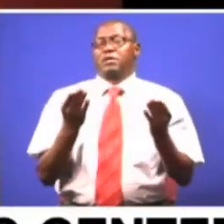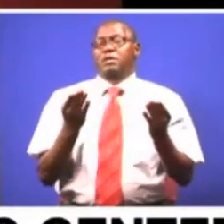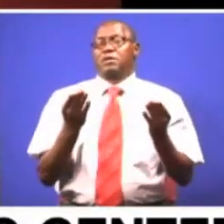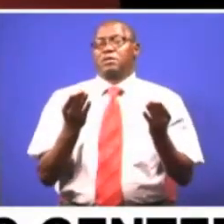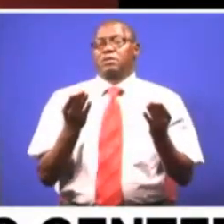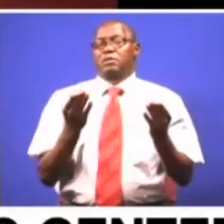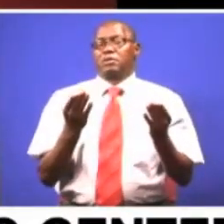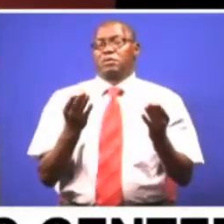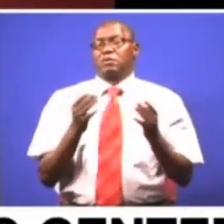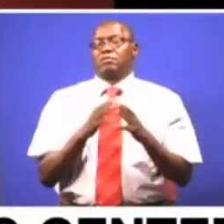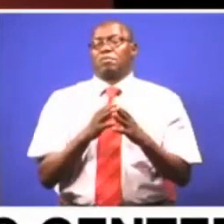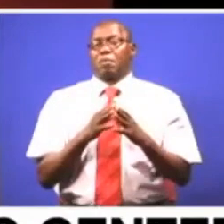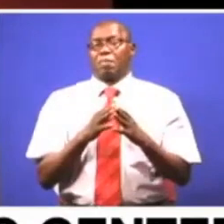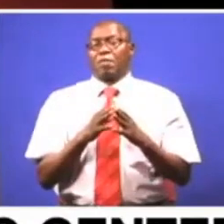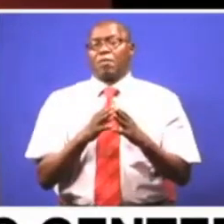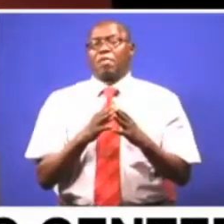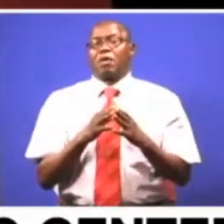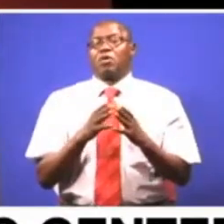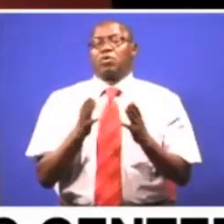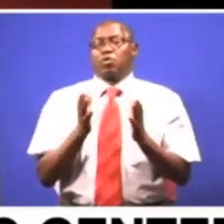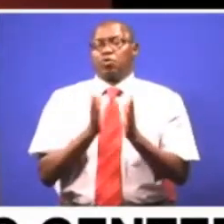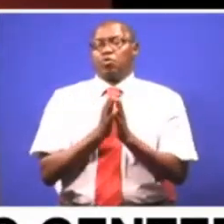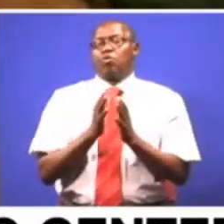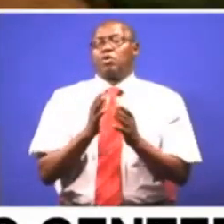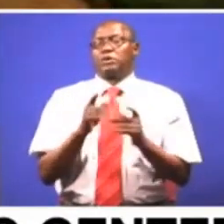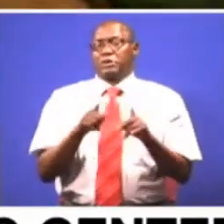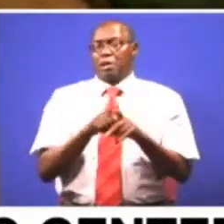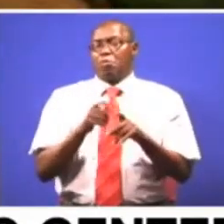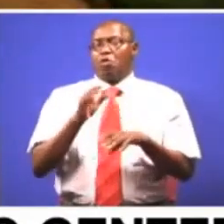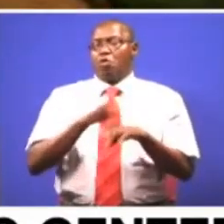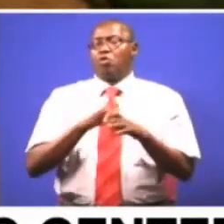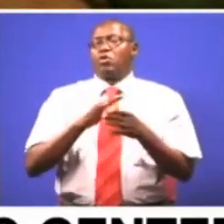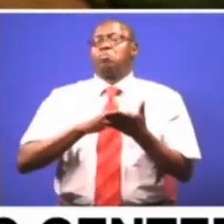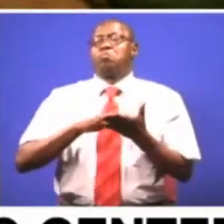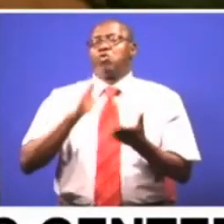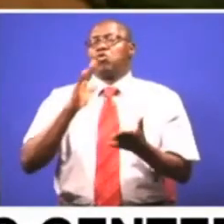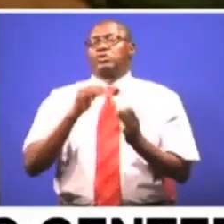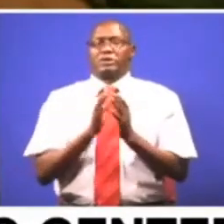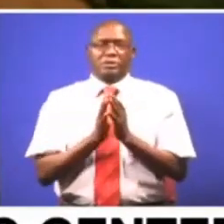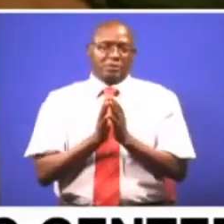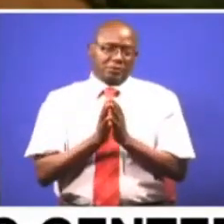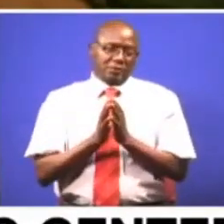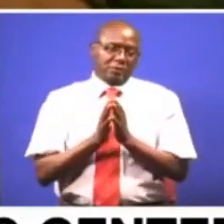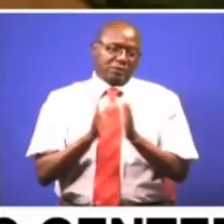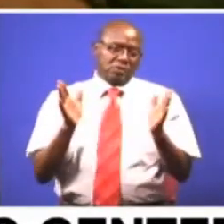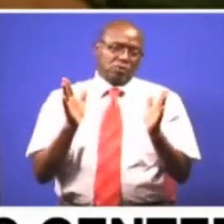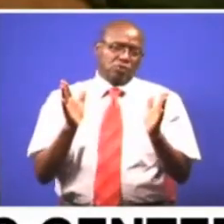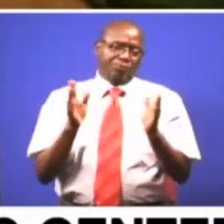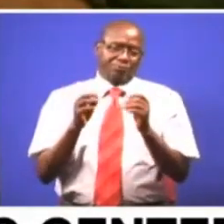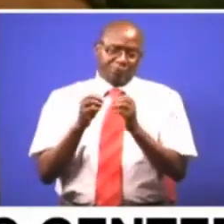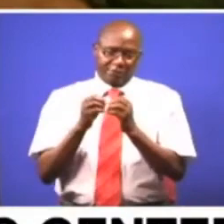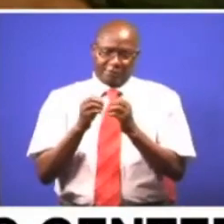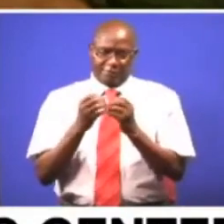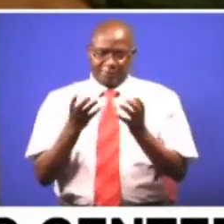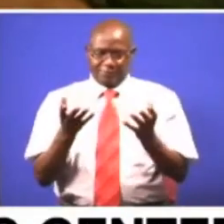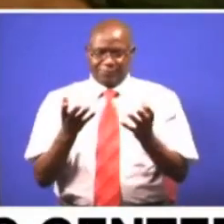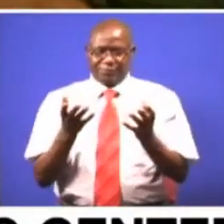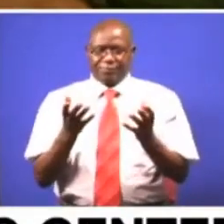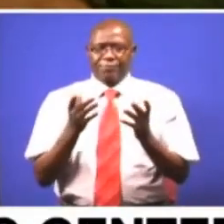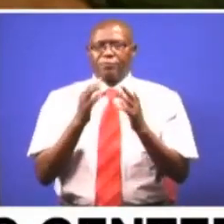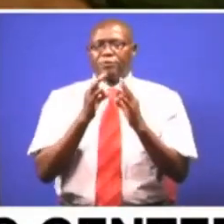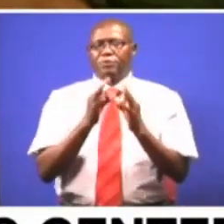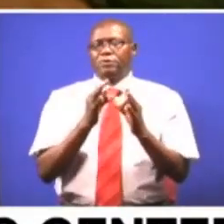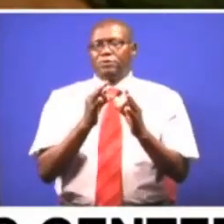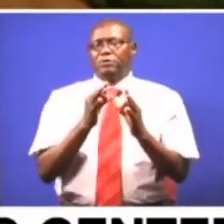Shufried, but you can do that on a more general, in a more general platform if you do